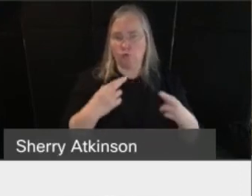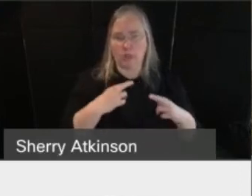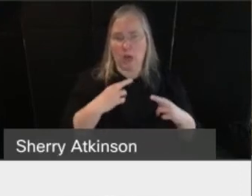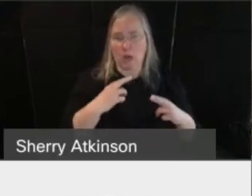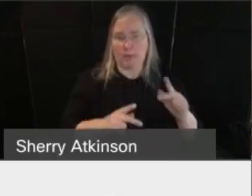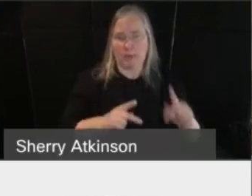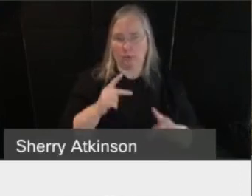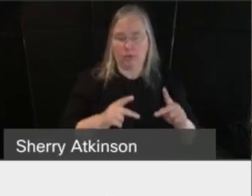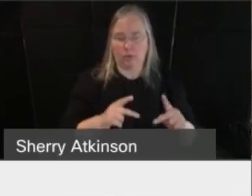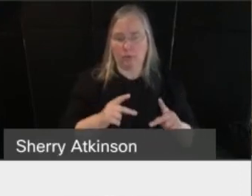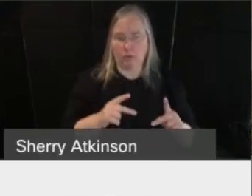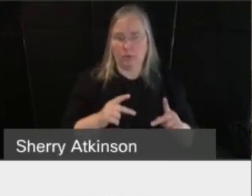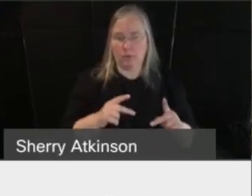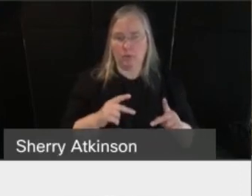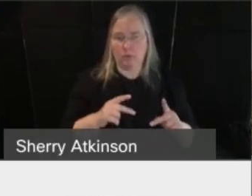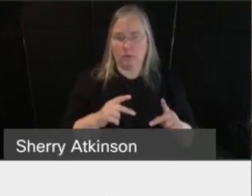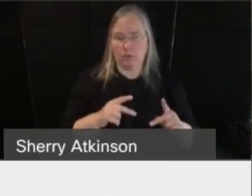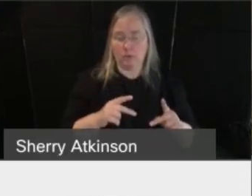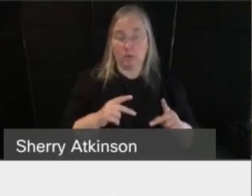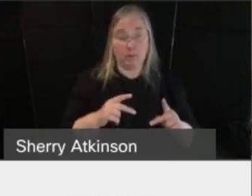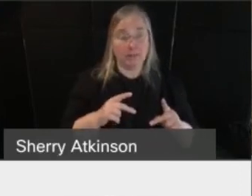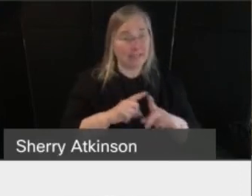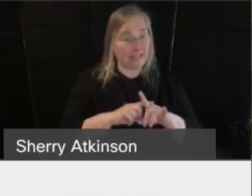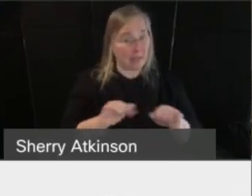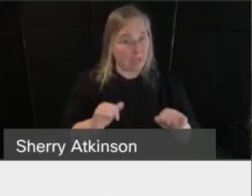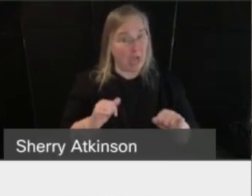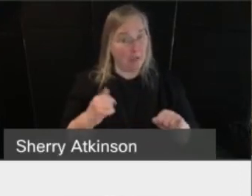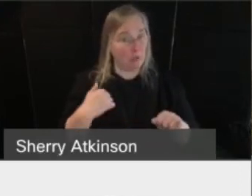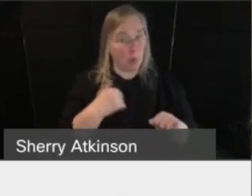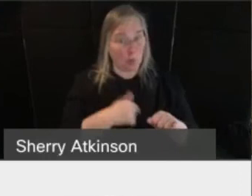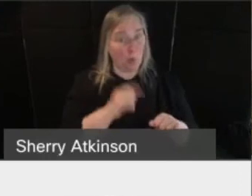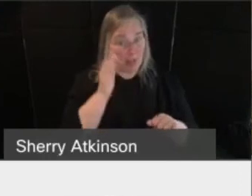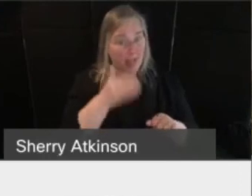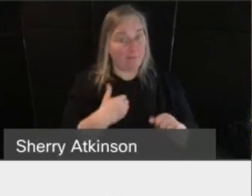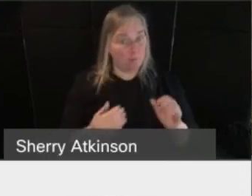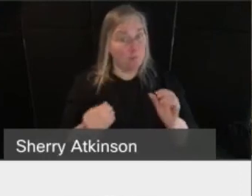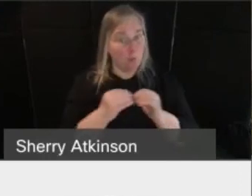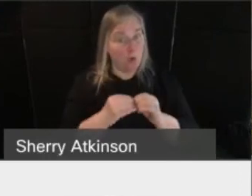to have more pension obligations at this decade.